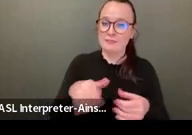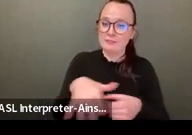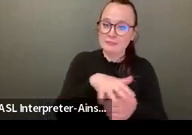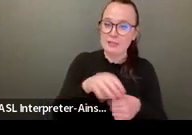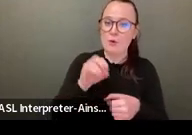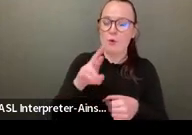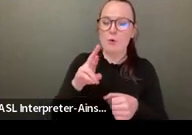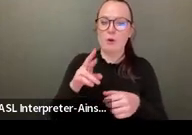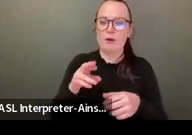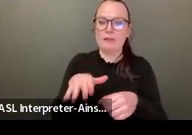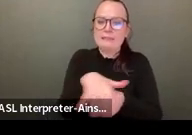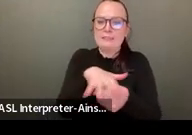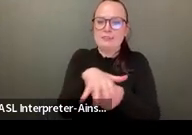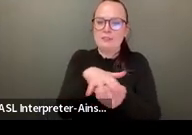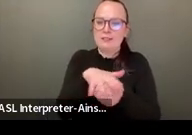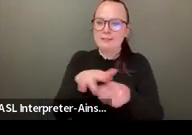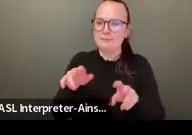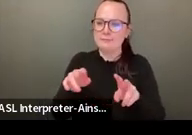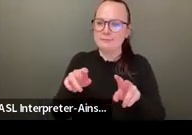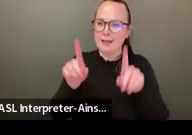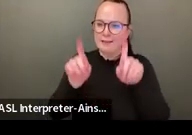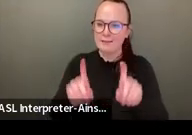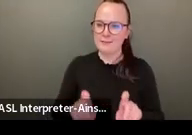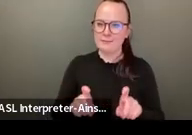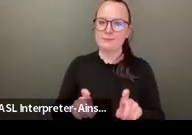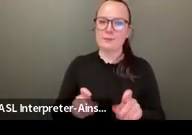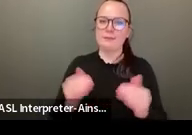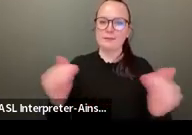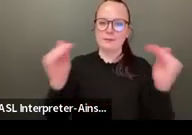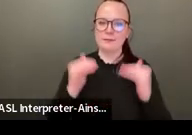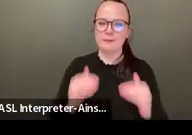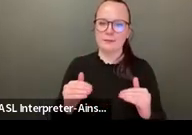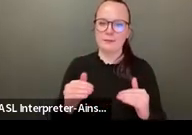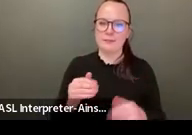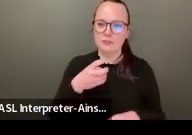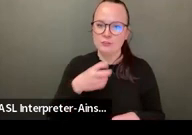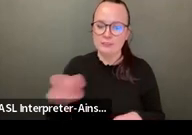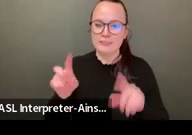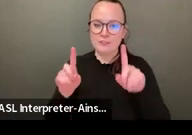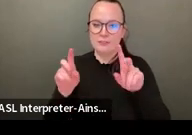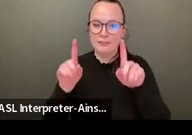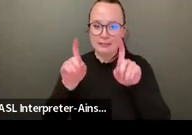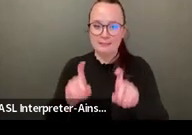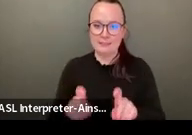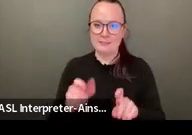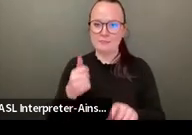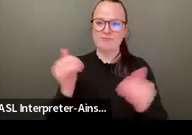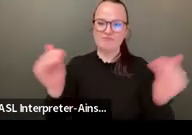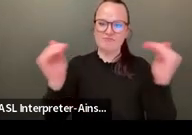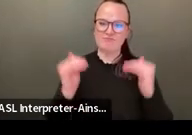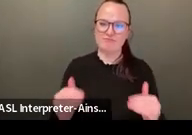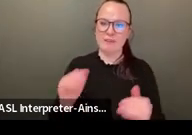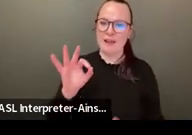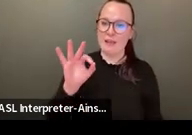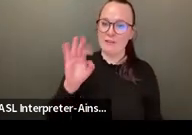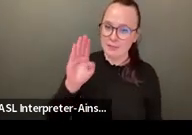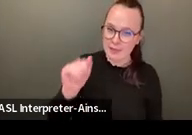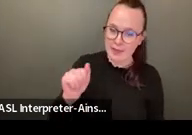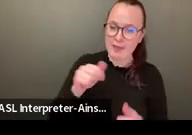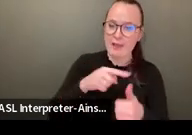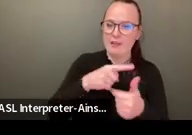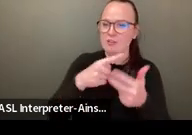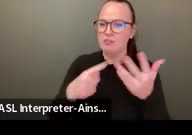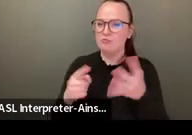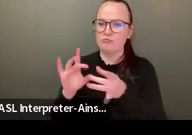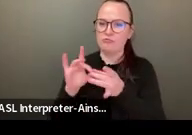assessments, and any other relevant assessments such as an FBA or related transition, related service evaluations or transition stuff